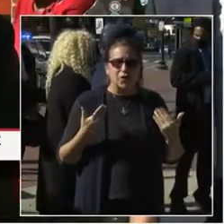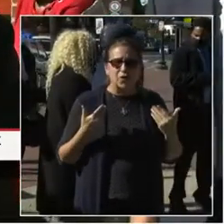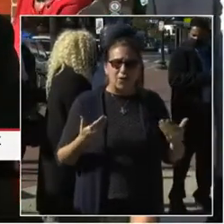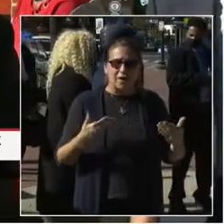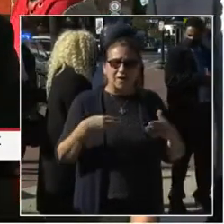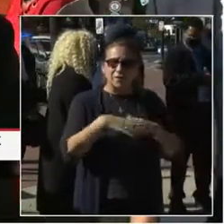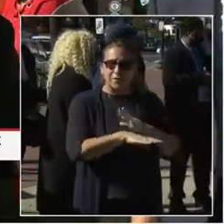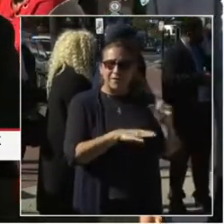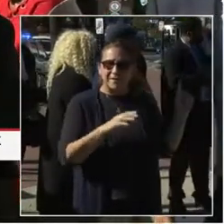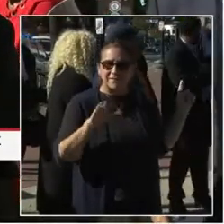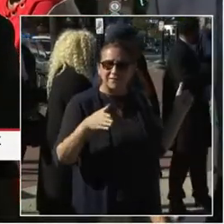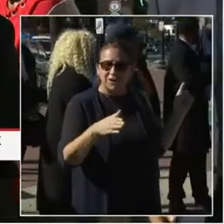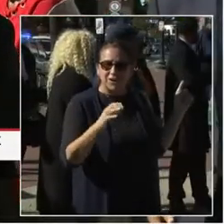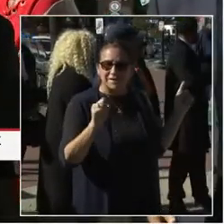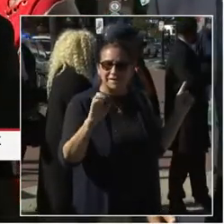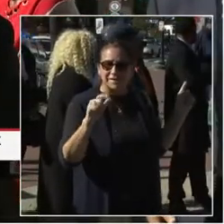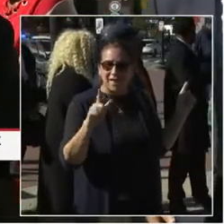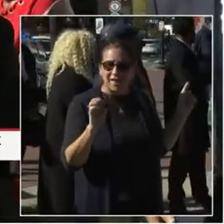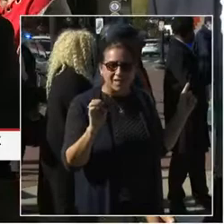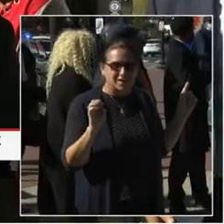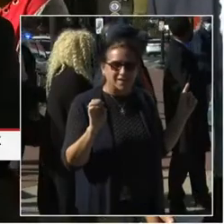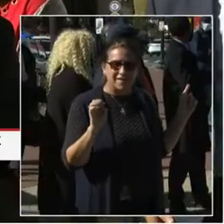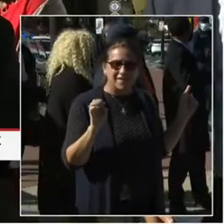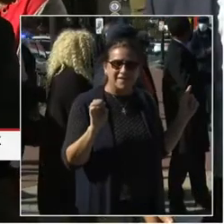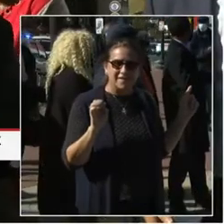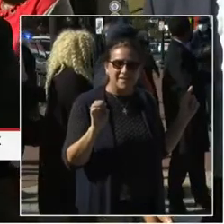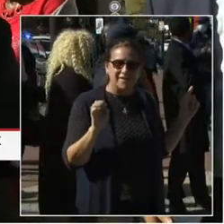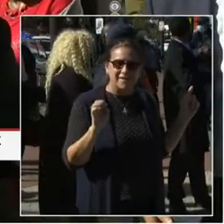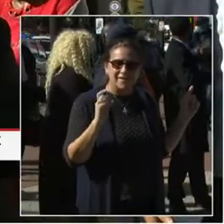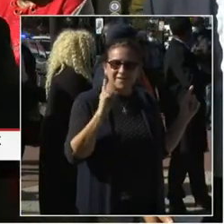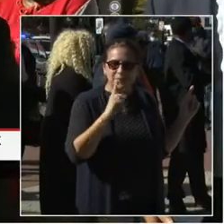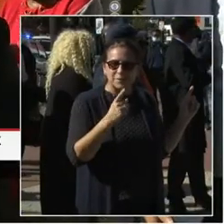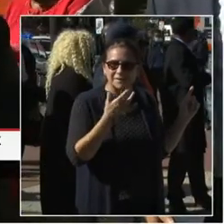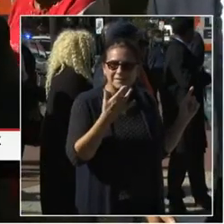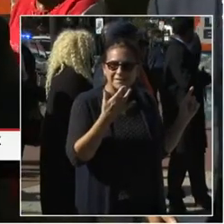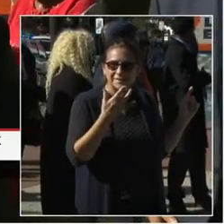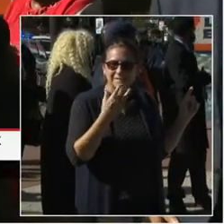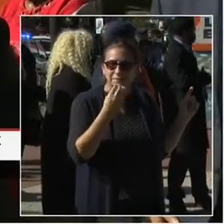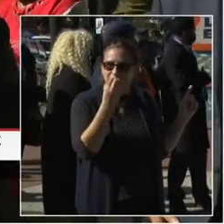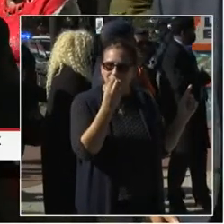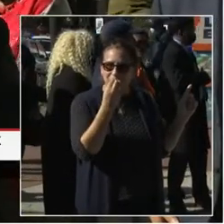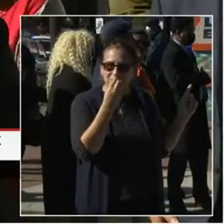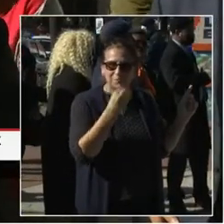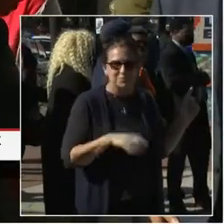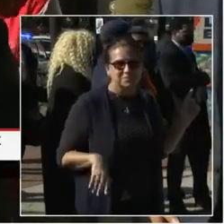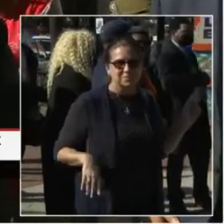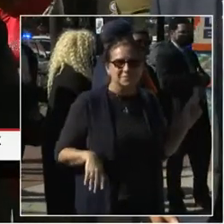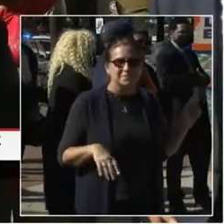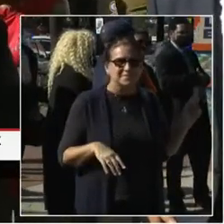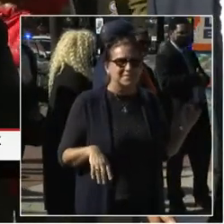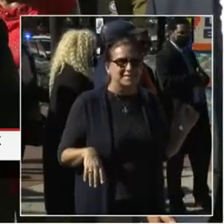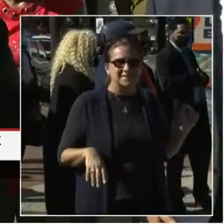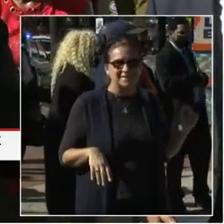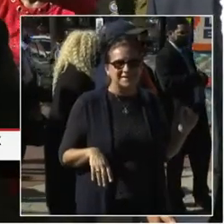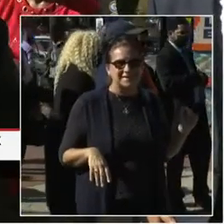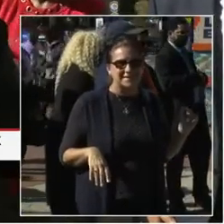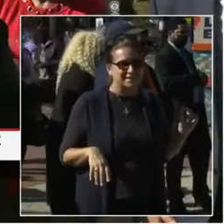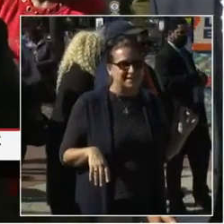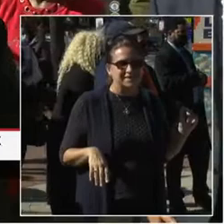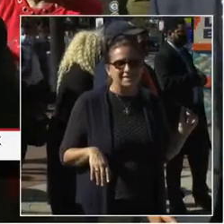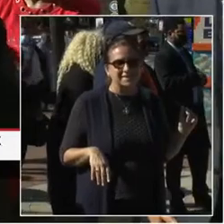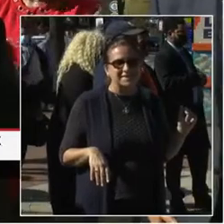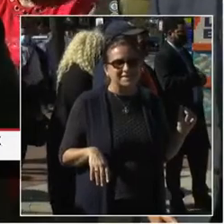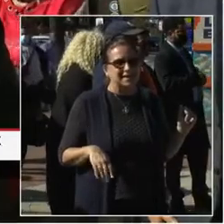But before we do that, I'm going to take a few press questions. Any questions? Yes, Sam. Yes,